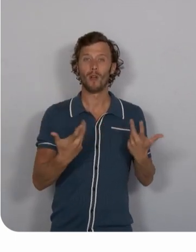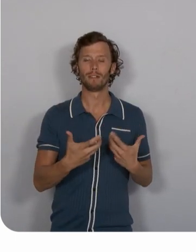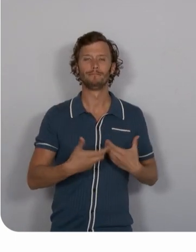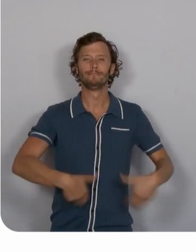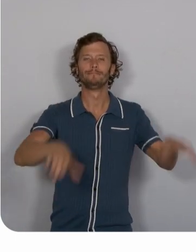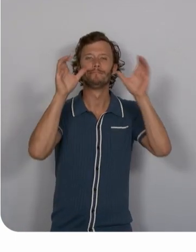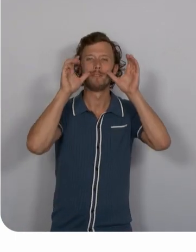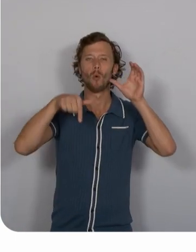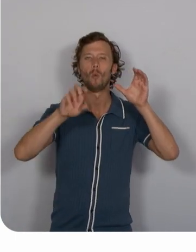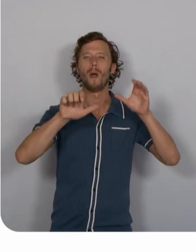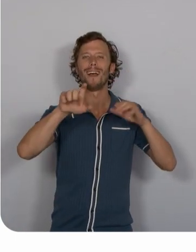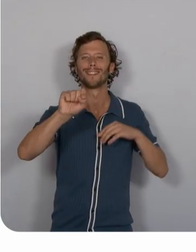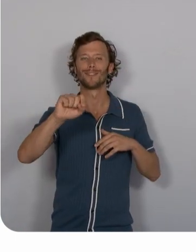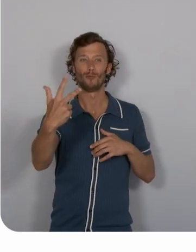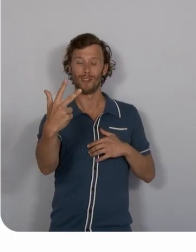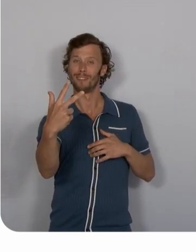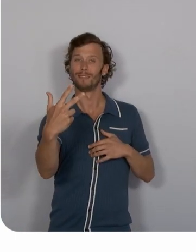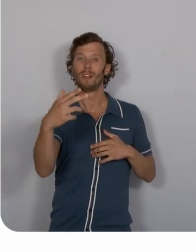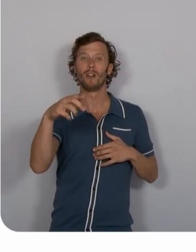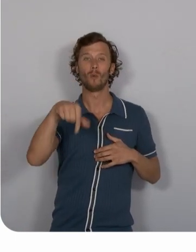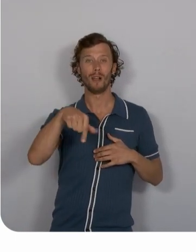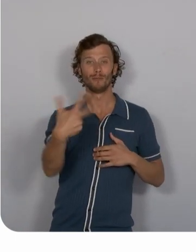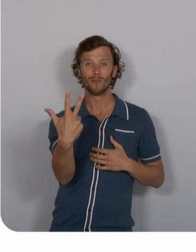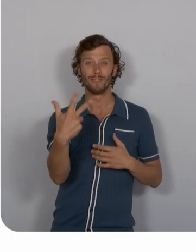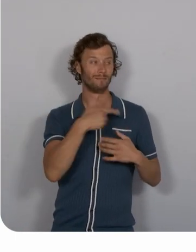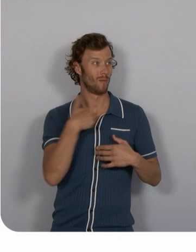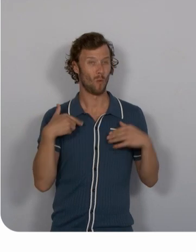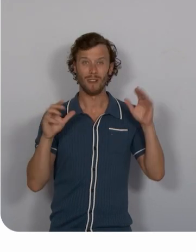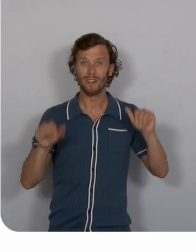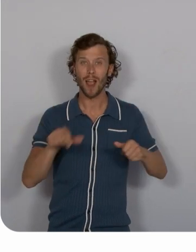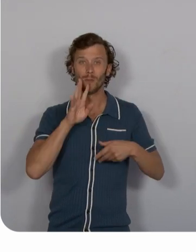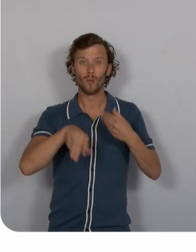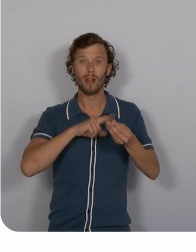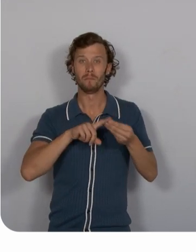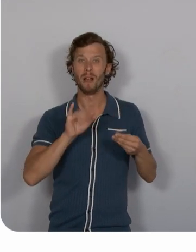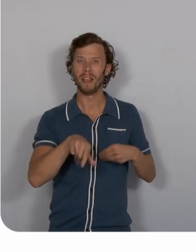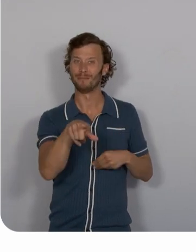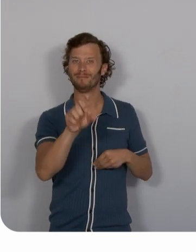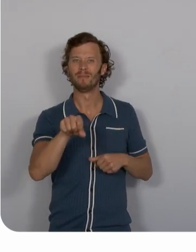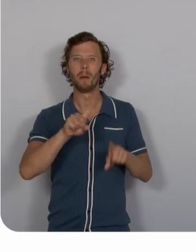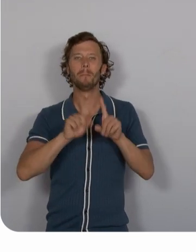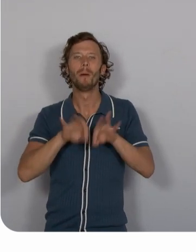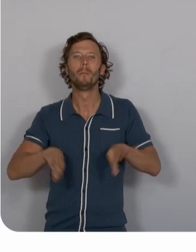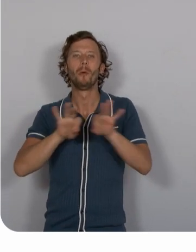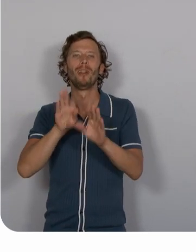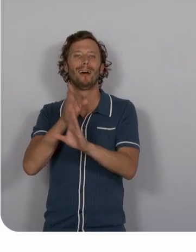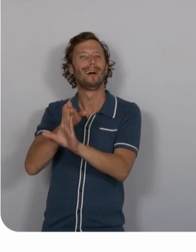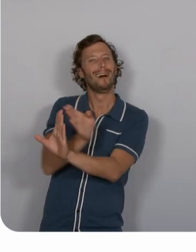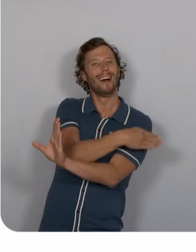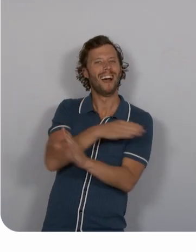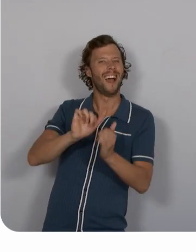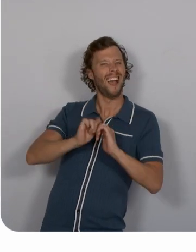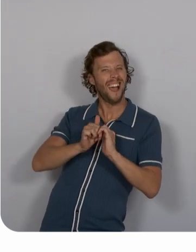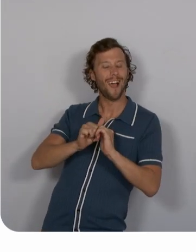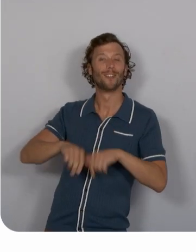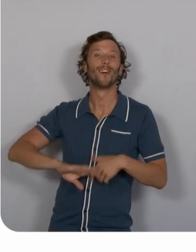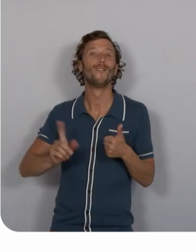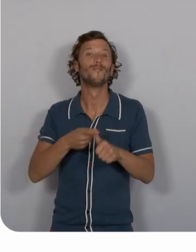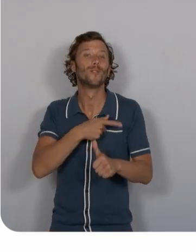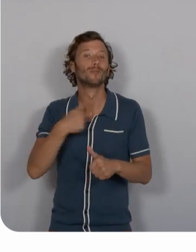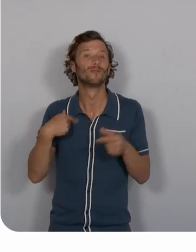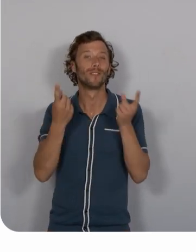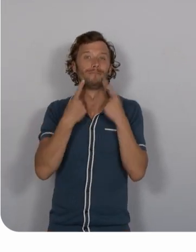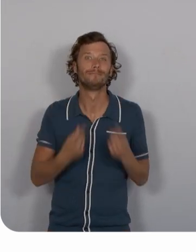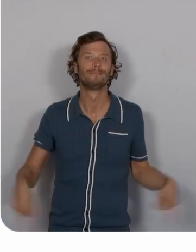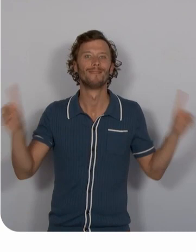Quest 3 without recognizing what made it possible. Quest 2, first announced here at Connect in 2020,